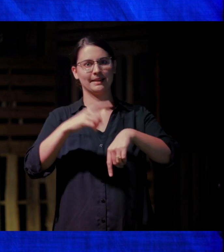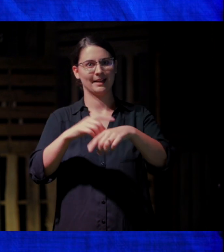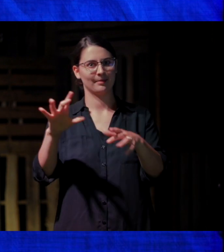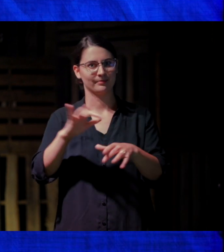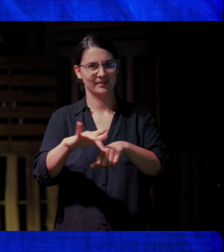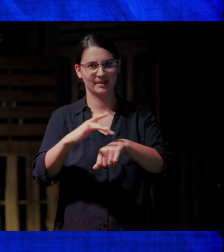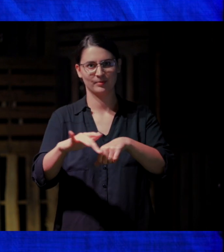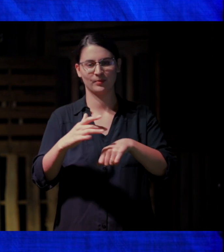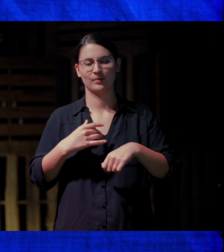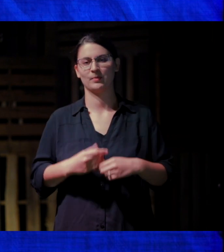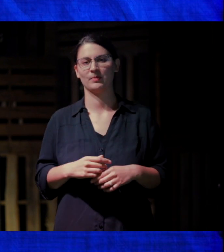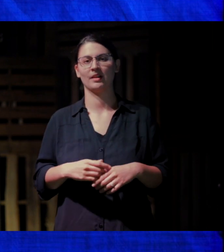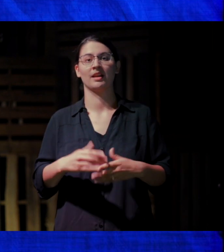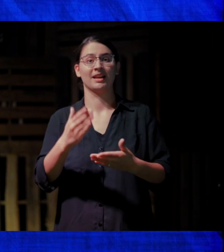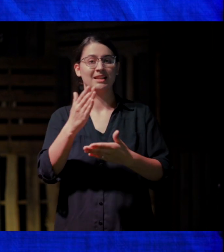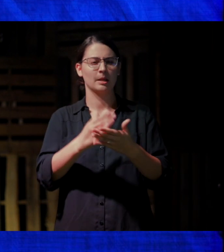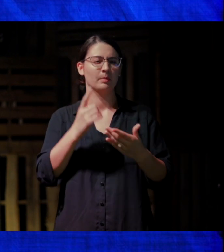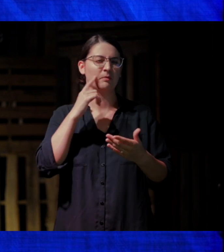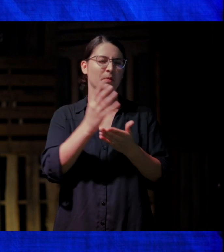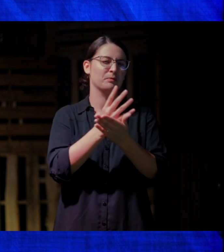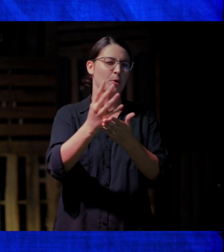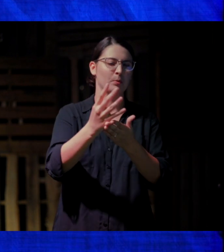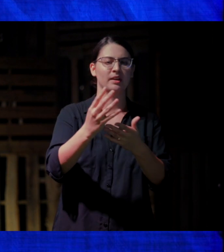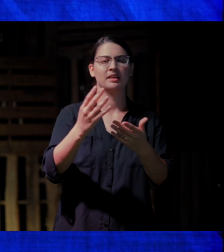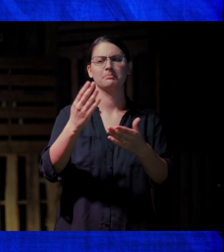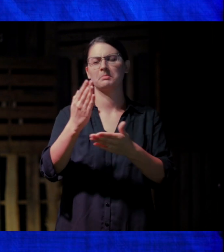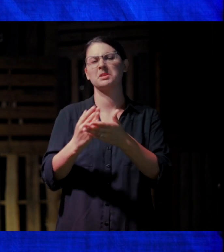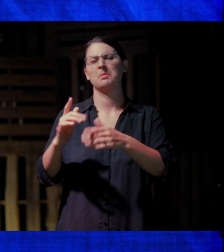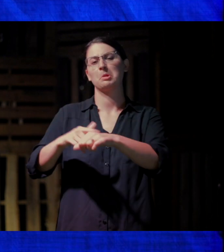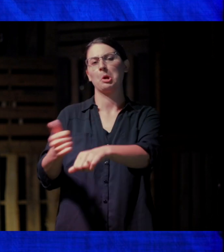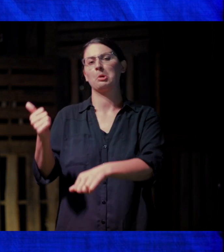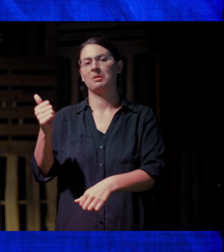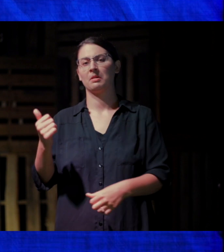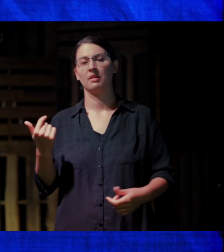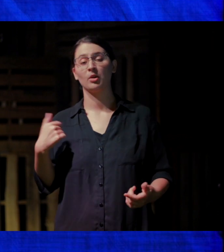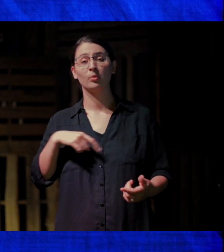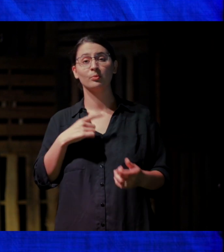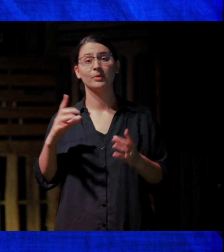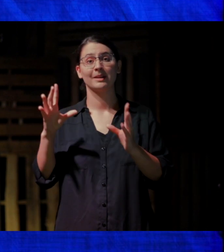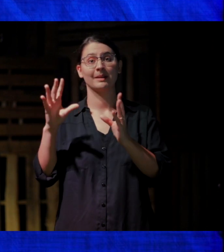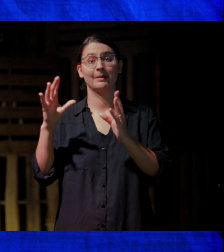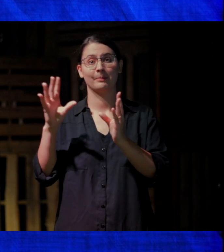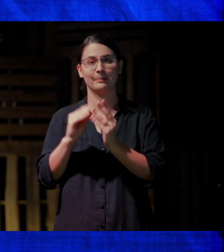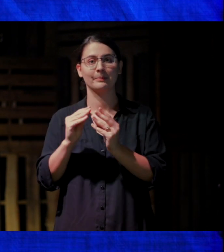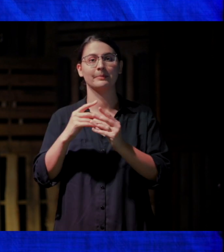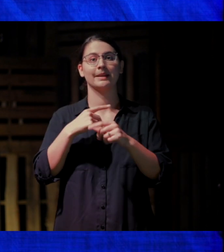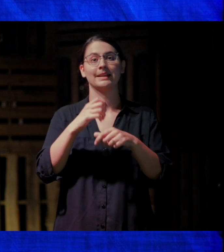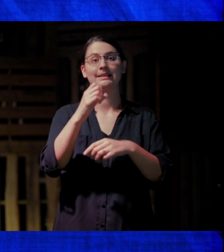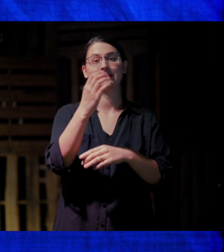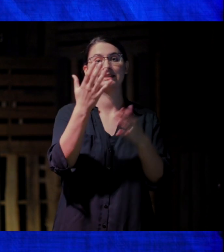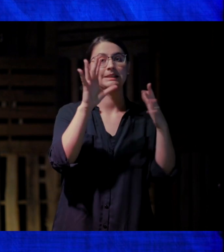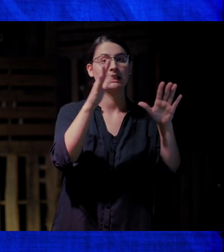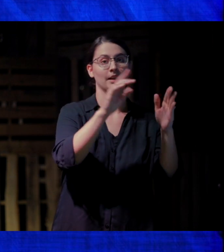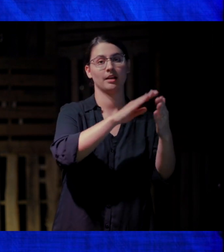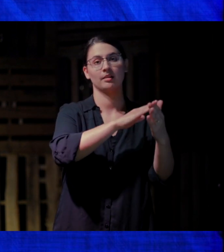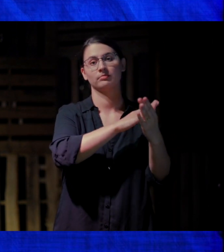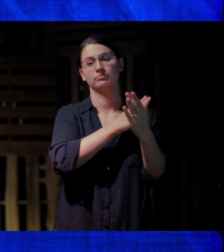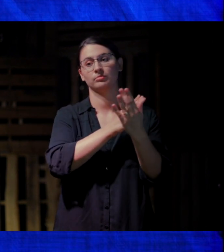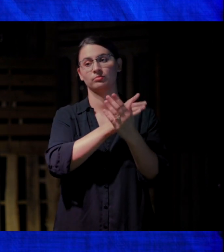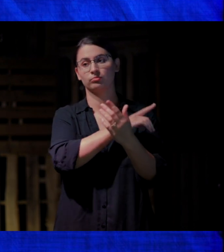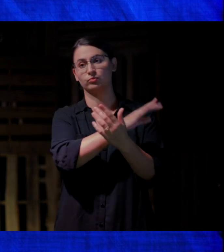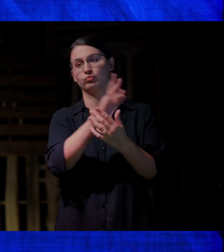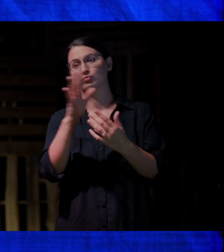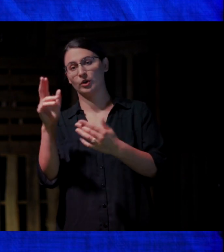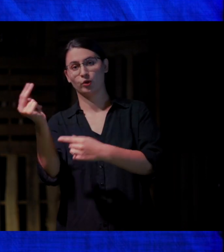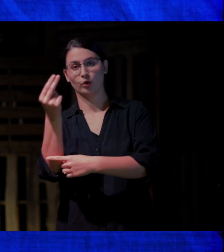just for 4 weeks, but some will just be meeting for 4 weeks. And we meet on Sunday through Thursday. There's a group every single day of those